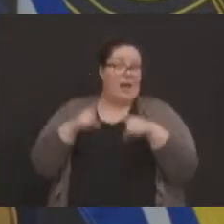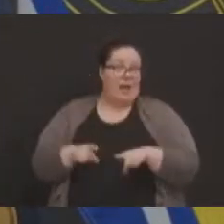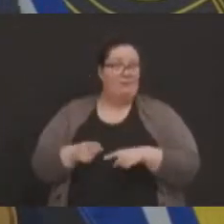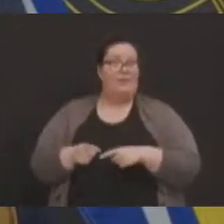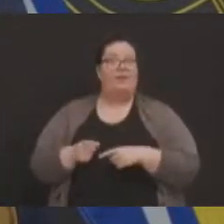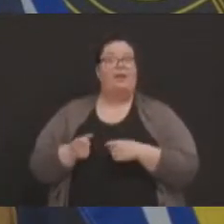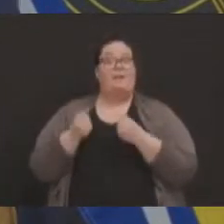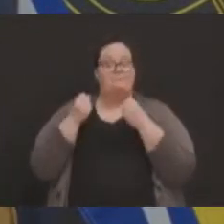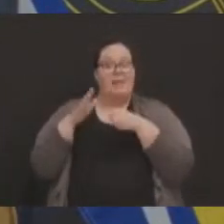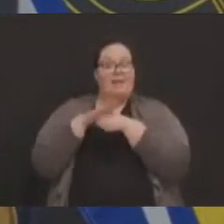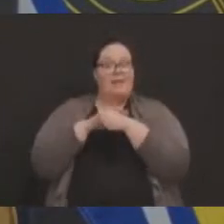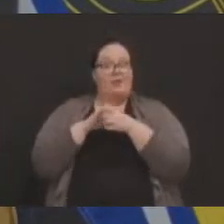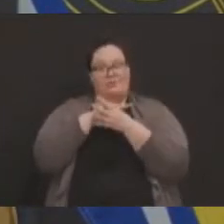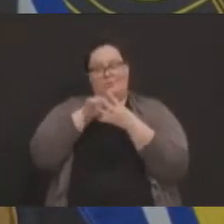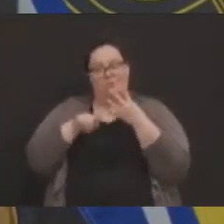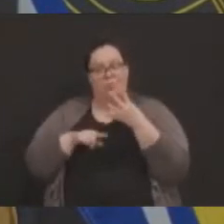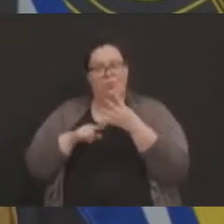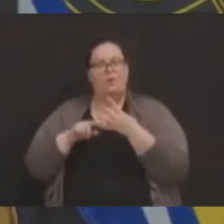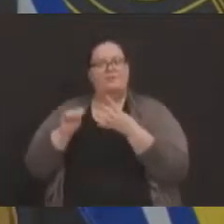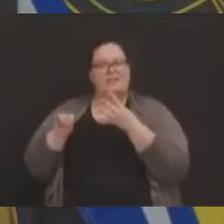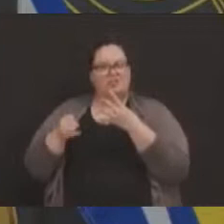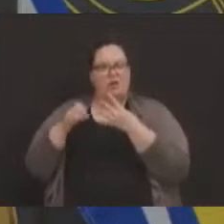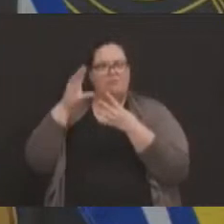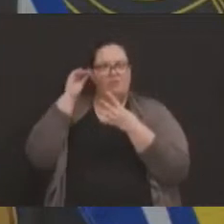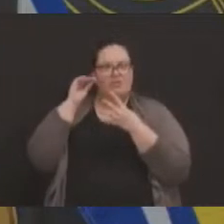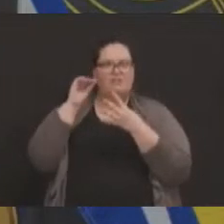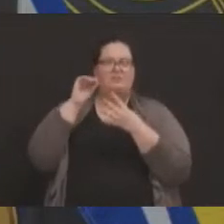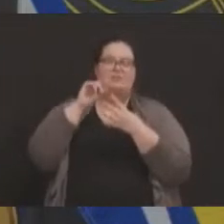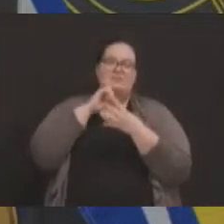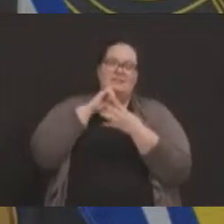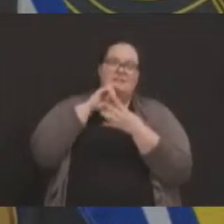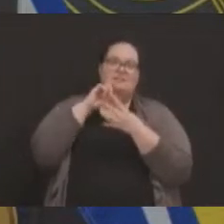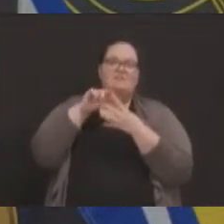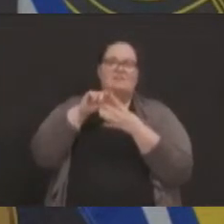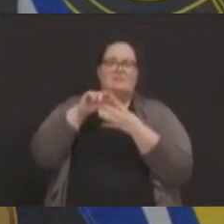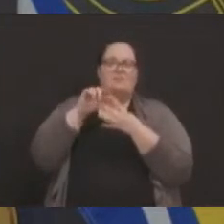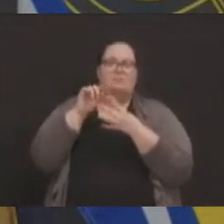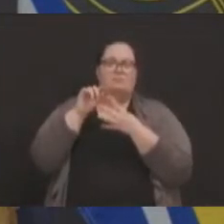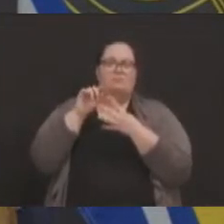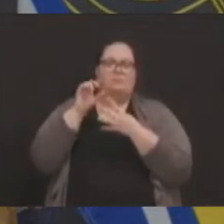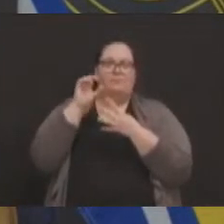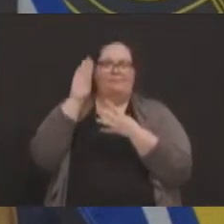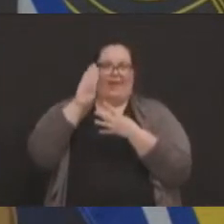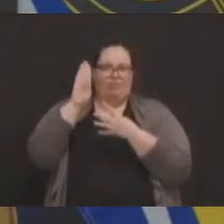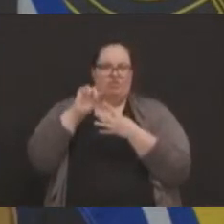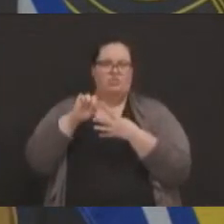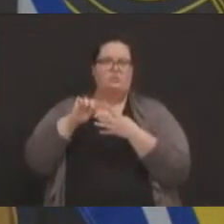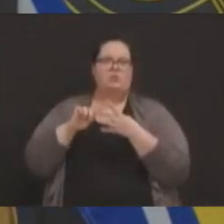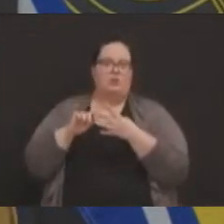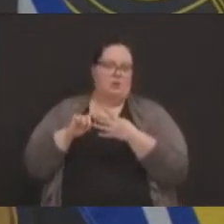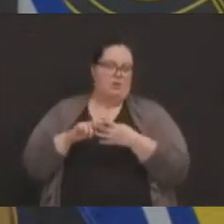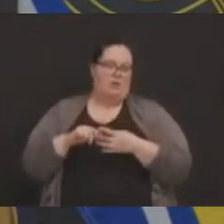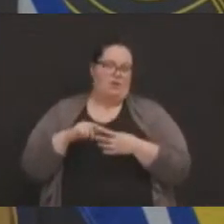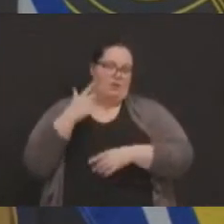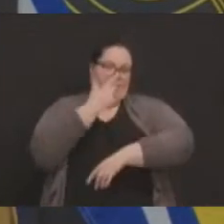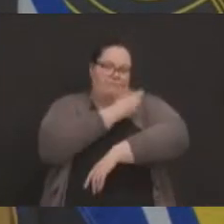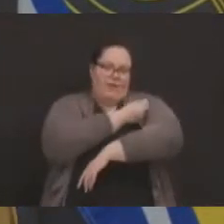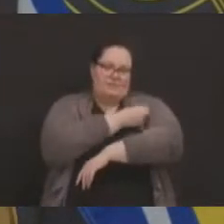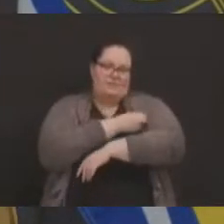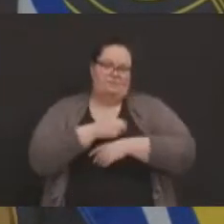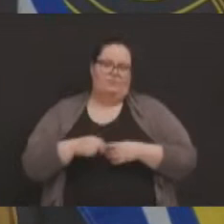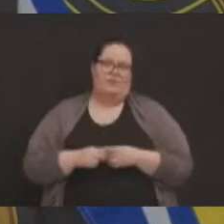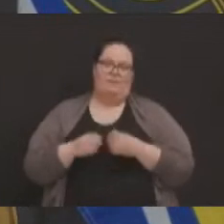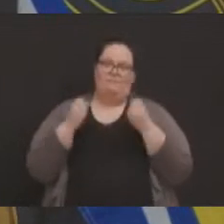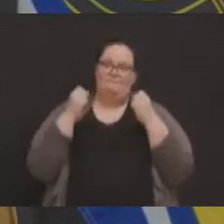followed clinics last week where more than 1,300 people were vaccinated at 10 long-term care facilities. In